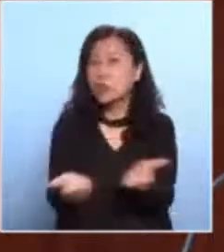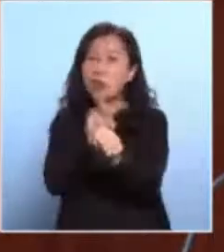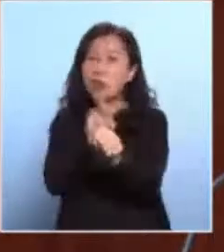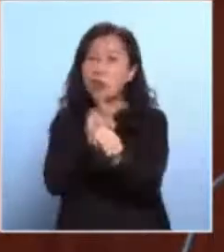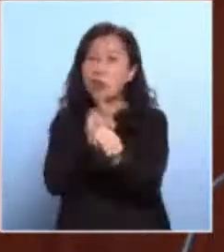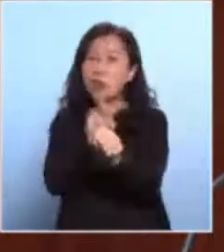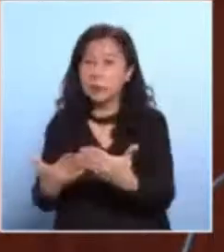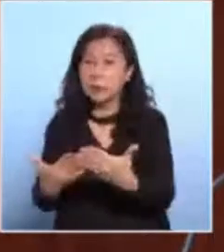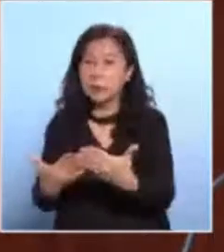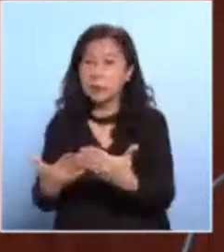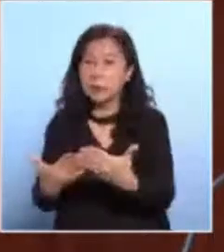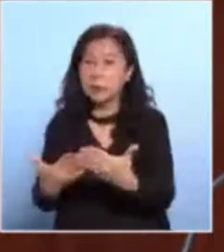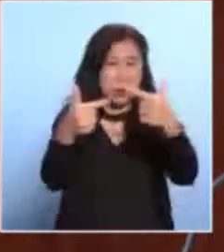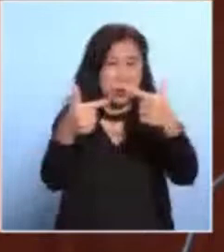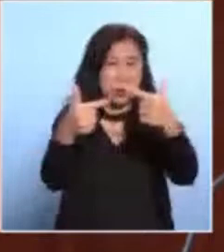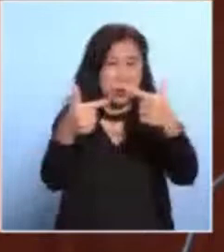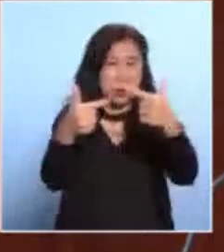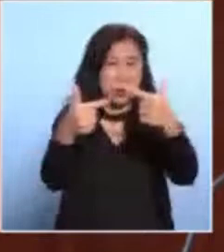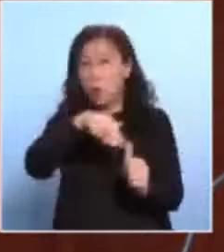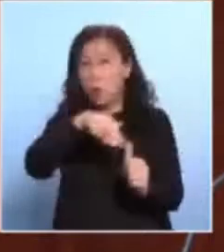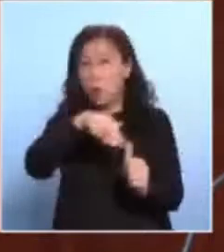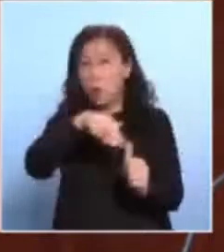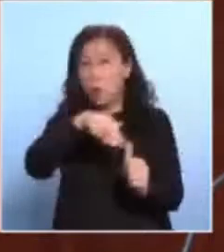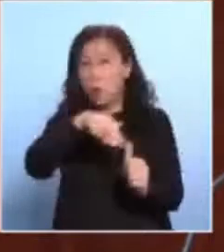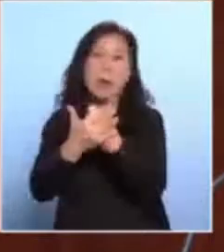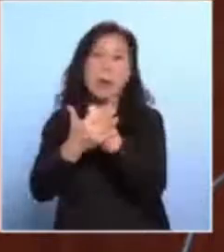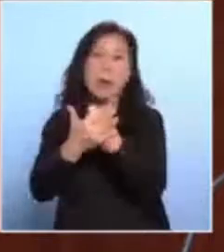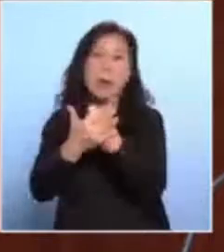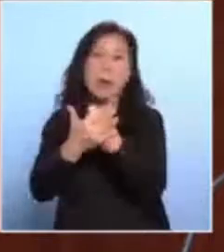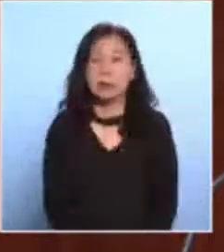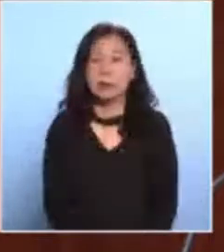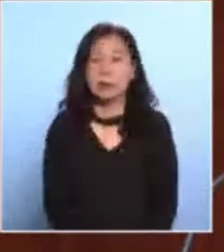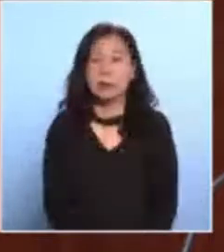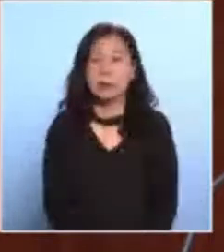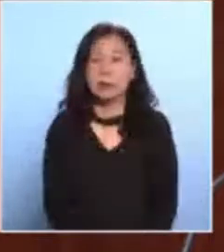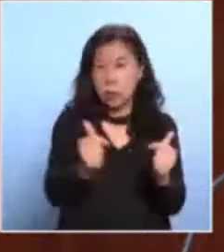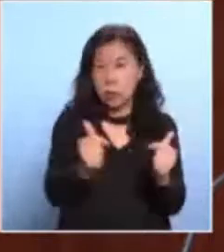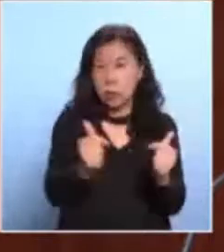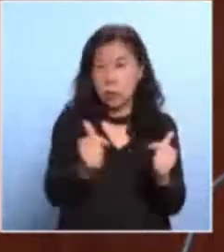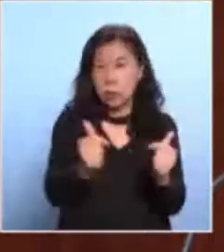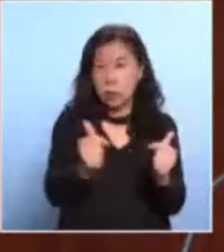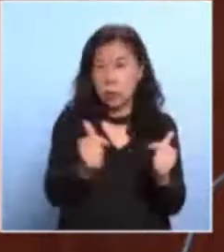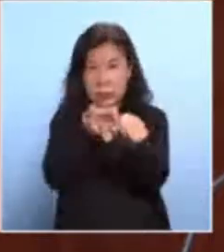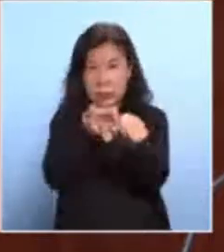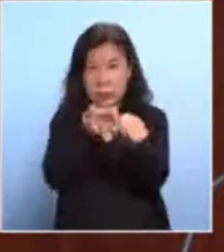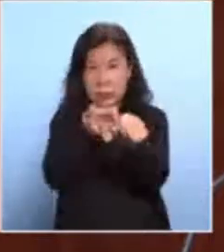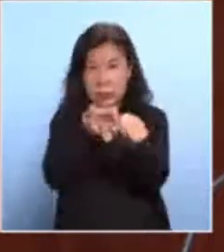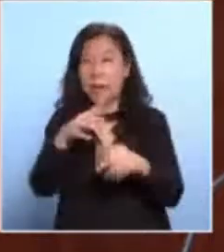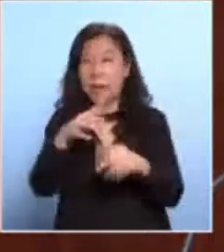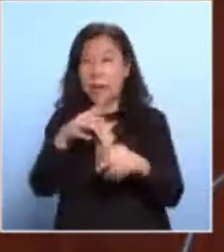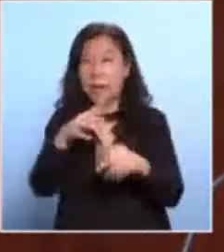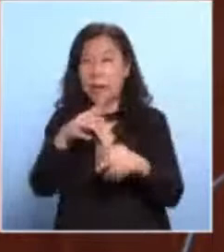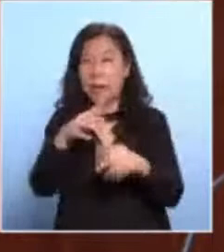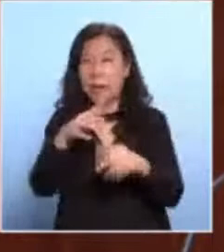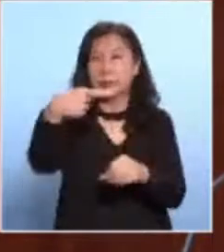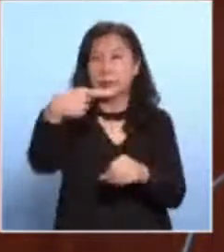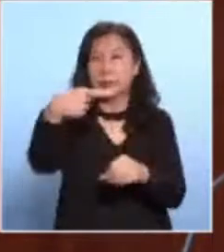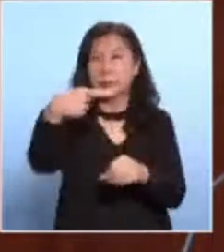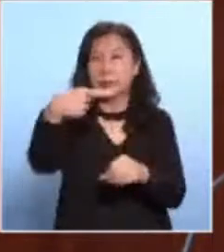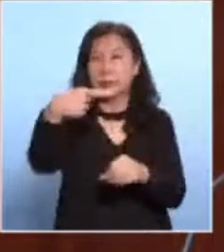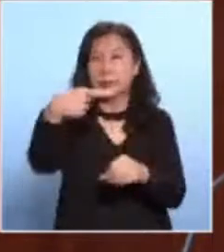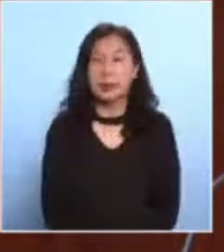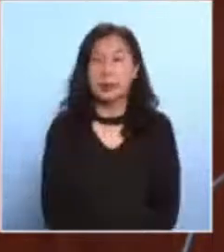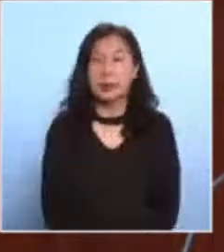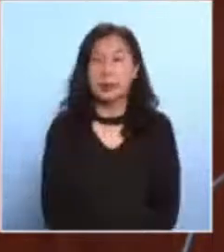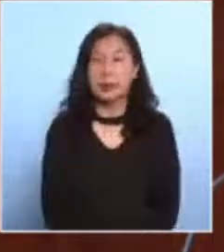assistance. We will continue our efforts to support carers through the following. First, mobilize care